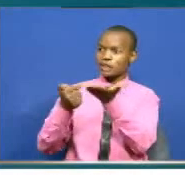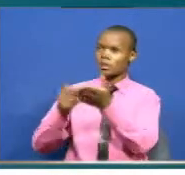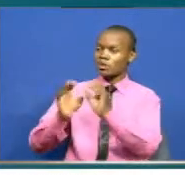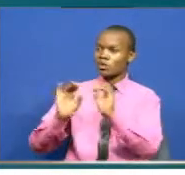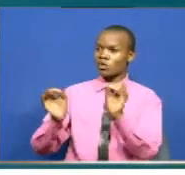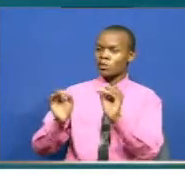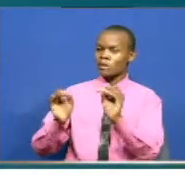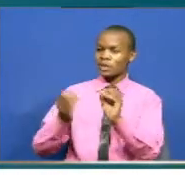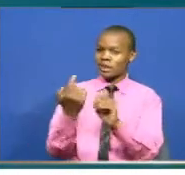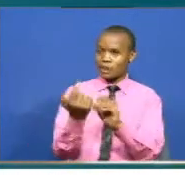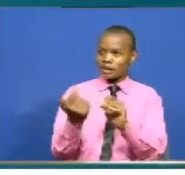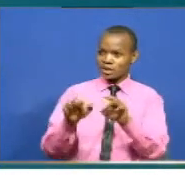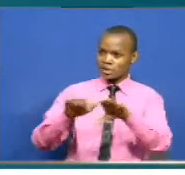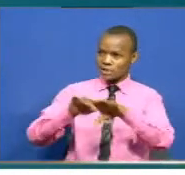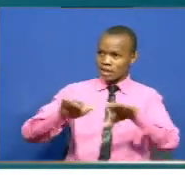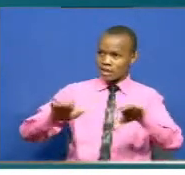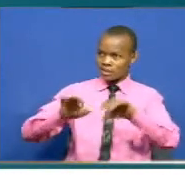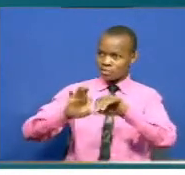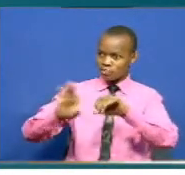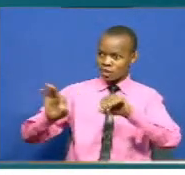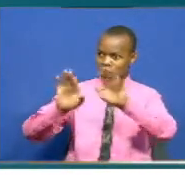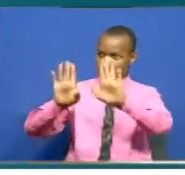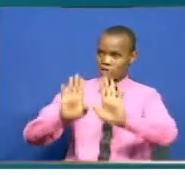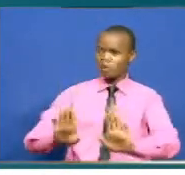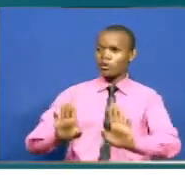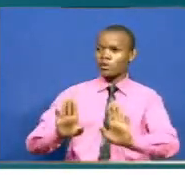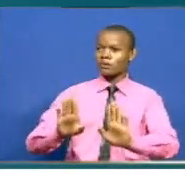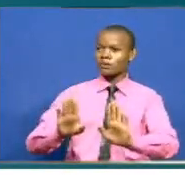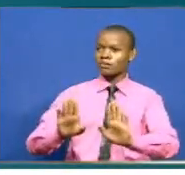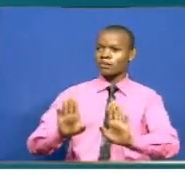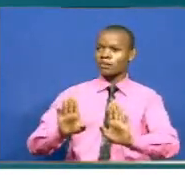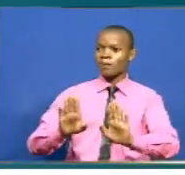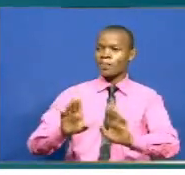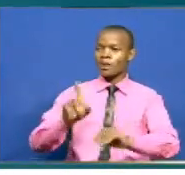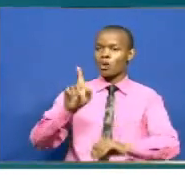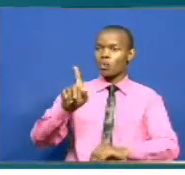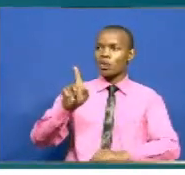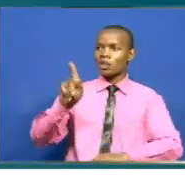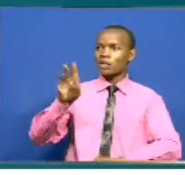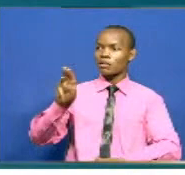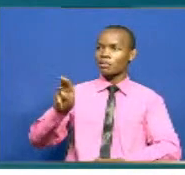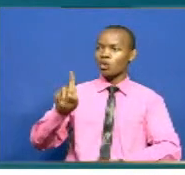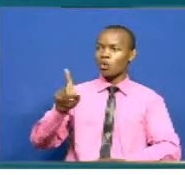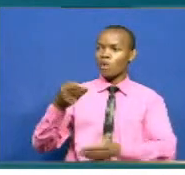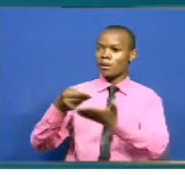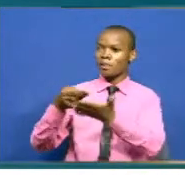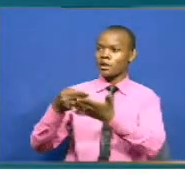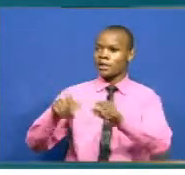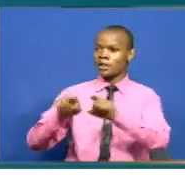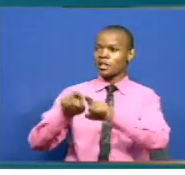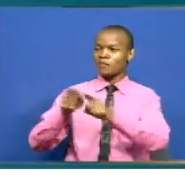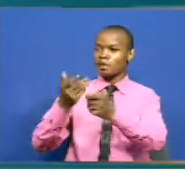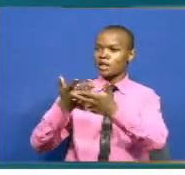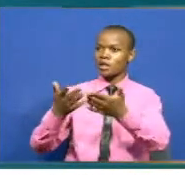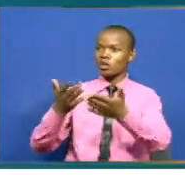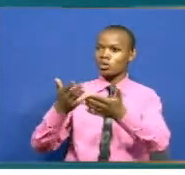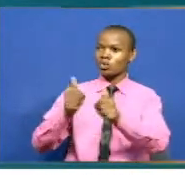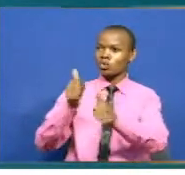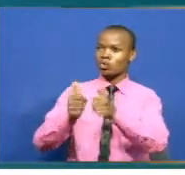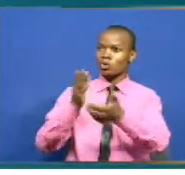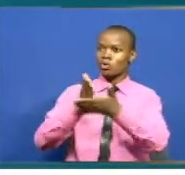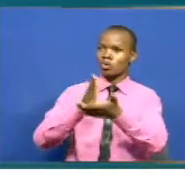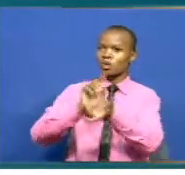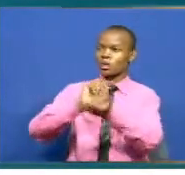kilometer for us is quite important for us. And therefore, 1 kilometer, 1 shilling is something that you cannot